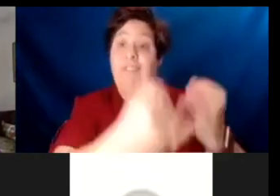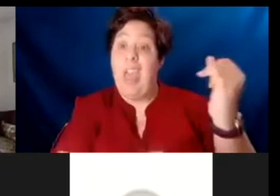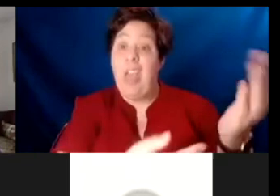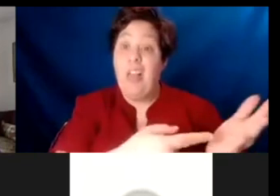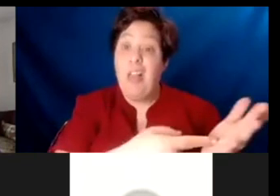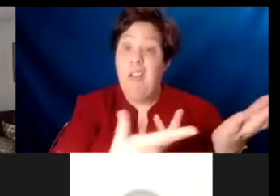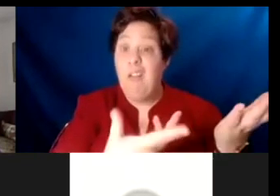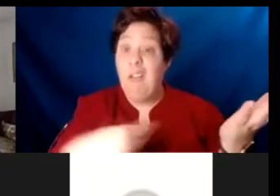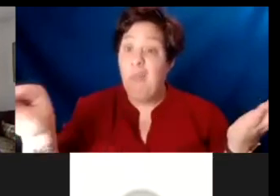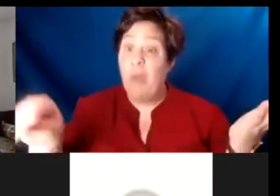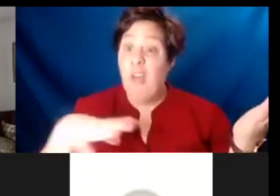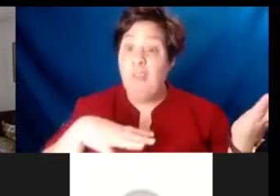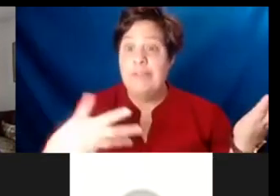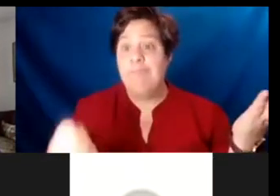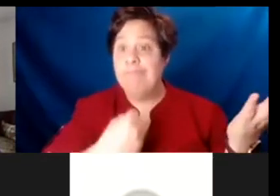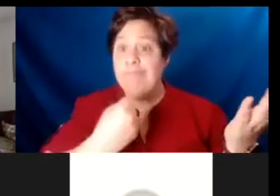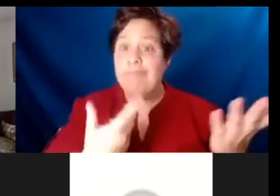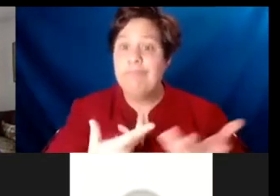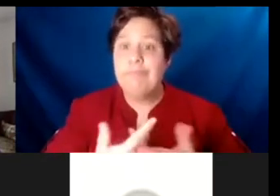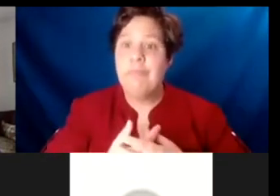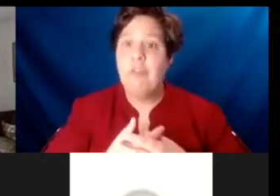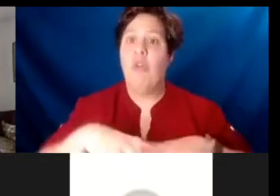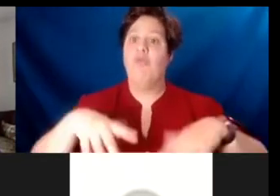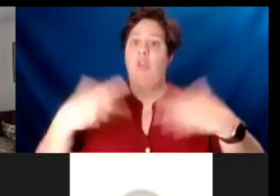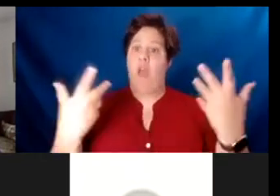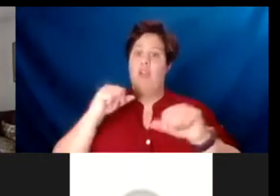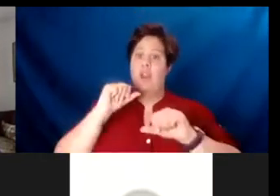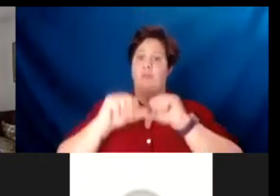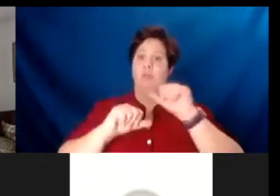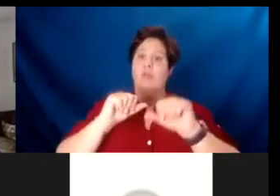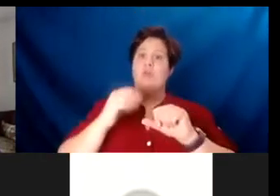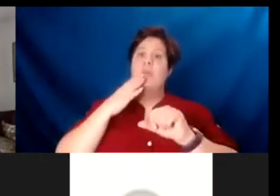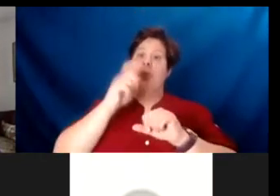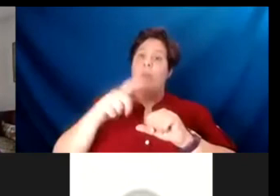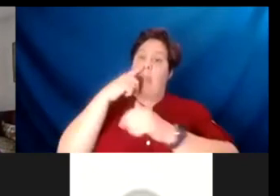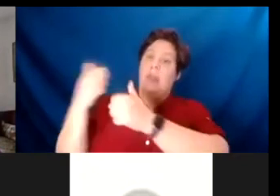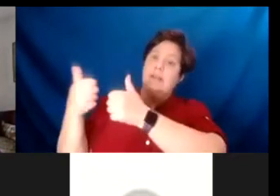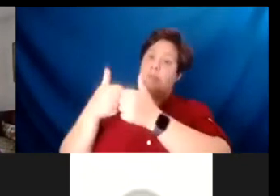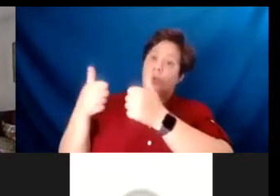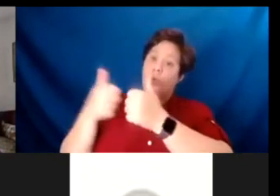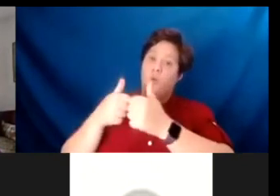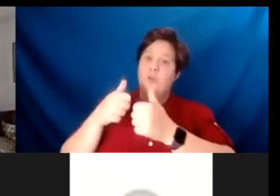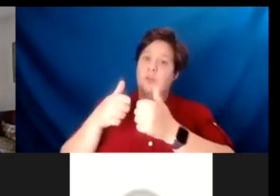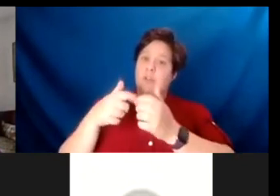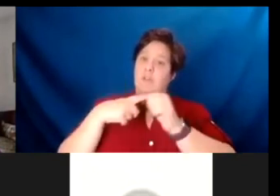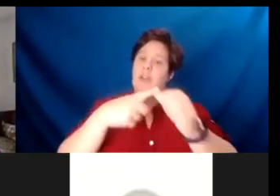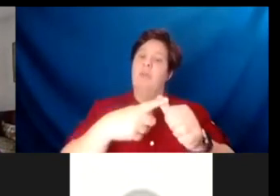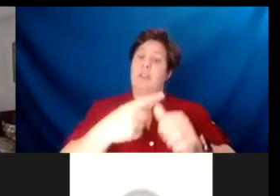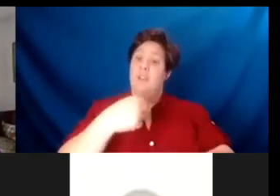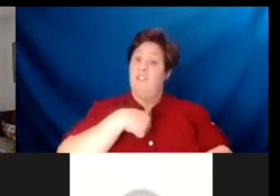successful, as opposed to having a process where people can be supported. And I suppose for me,